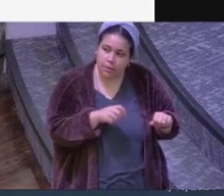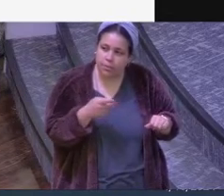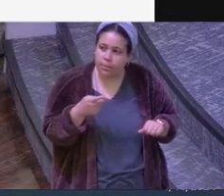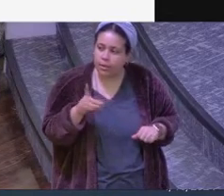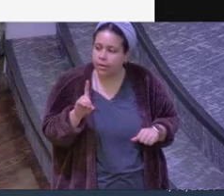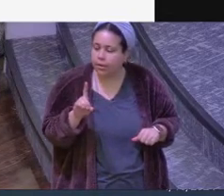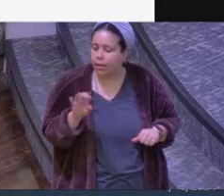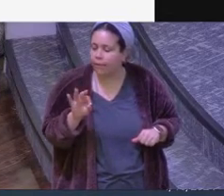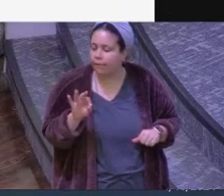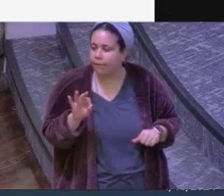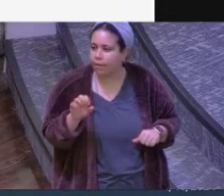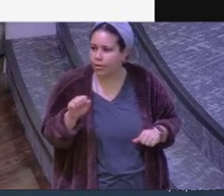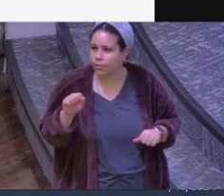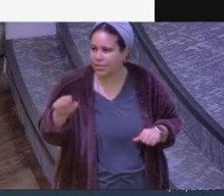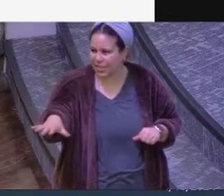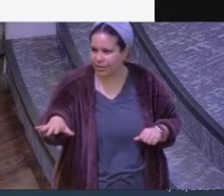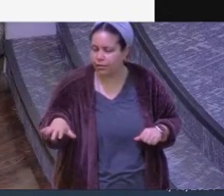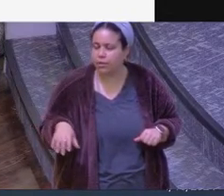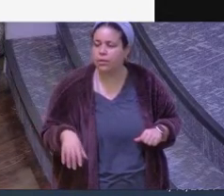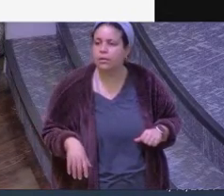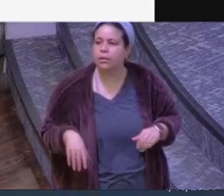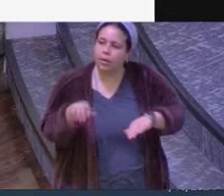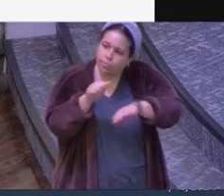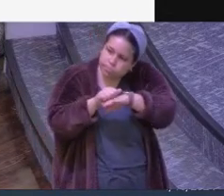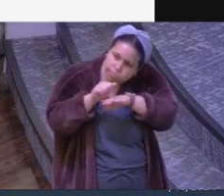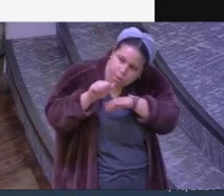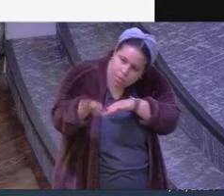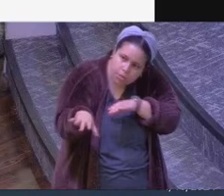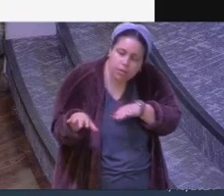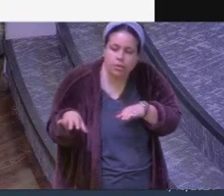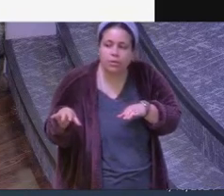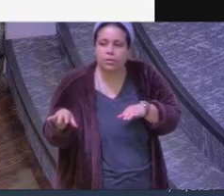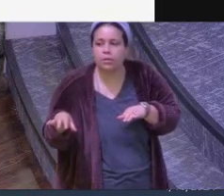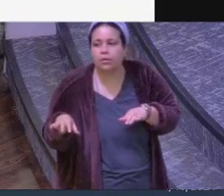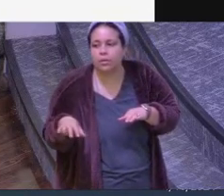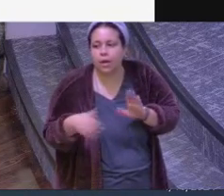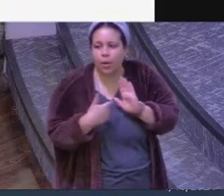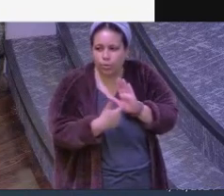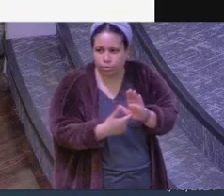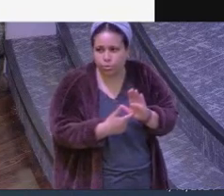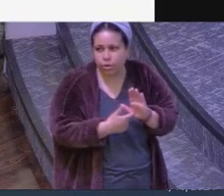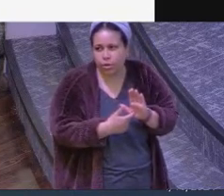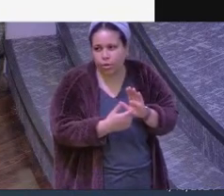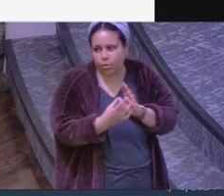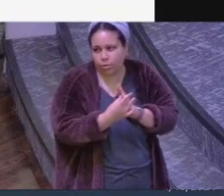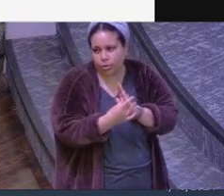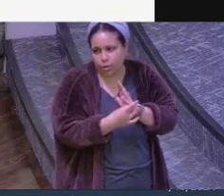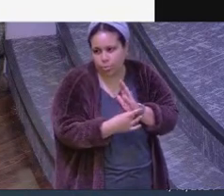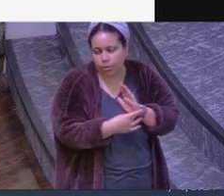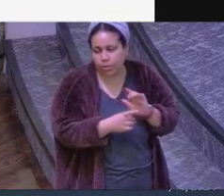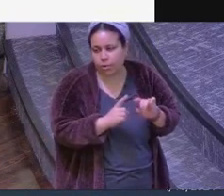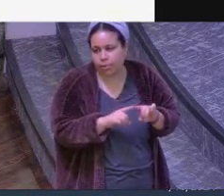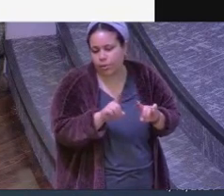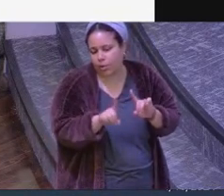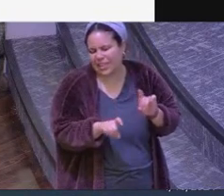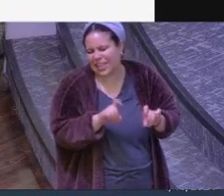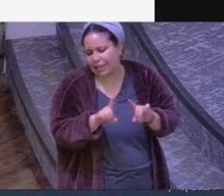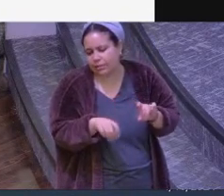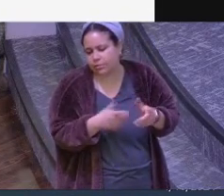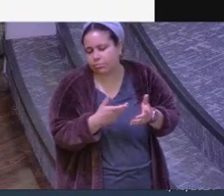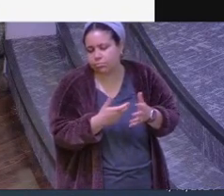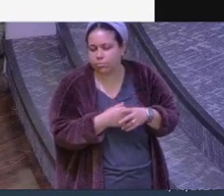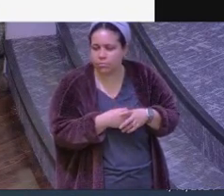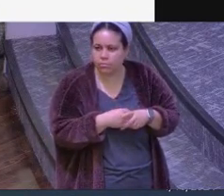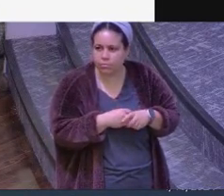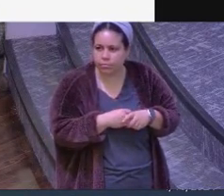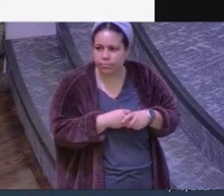of that. We're still gonna do the budget notebook, but this is something we wanna kind of test this year and then moving forward, kind of do that as well. I